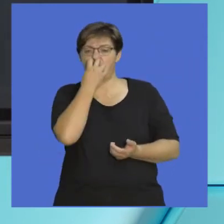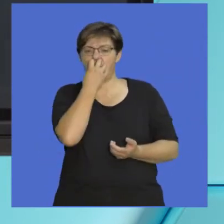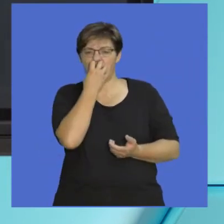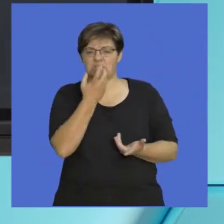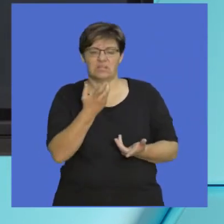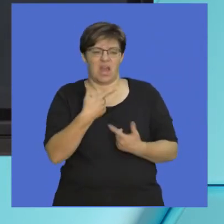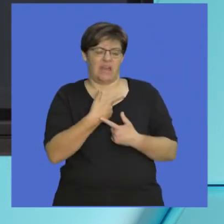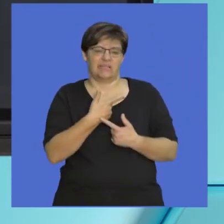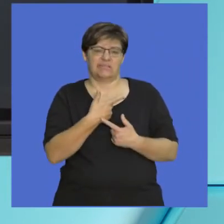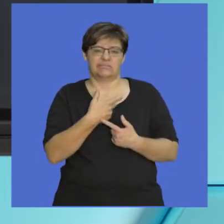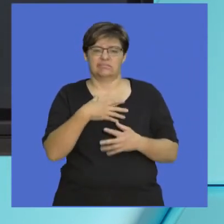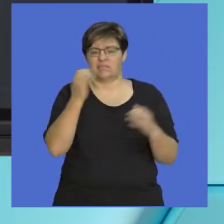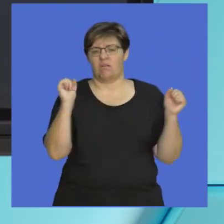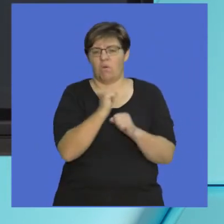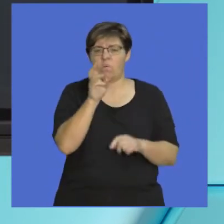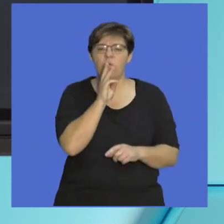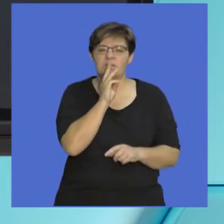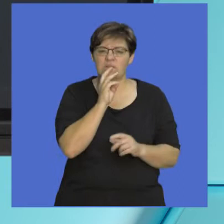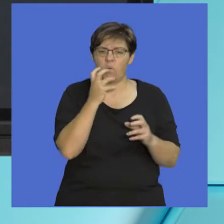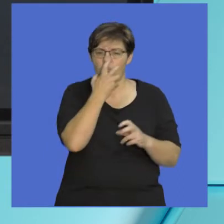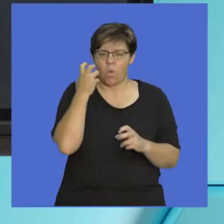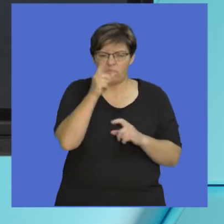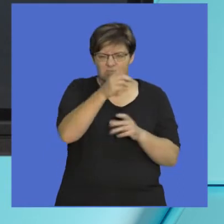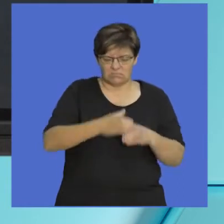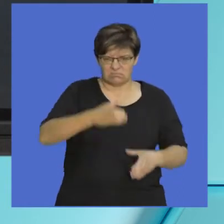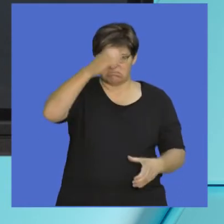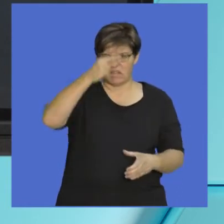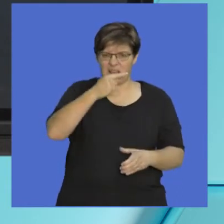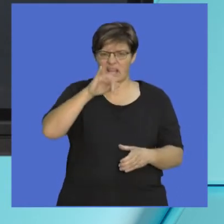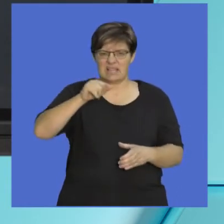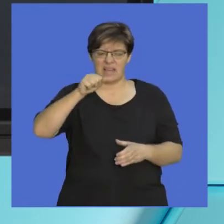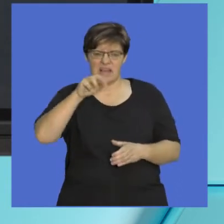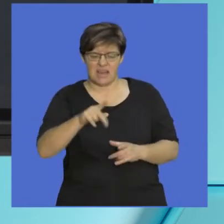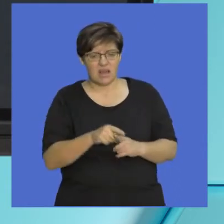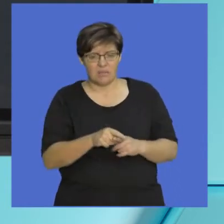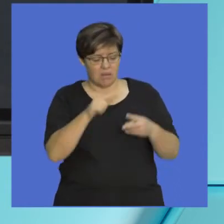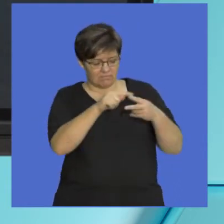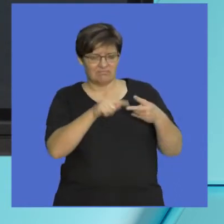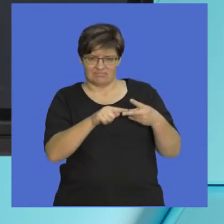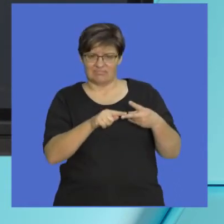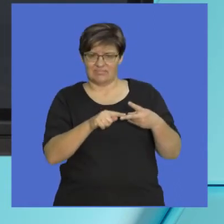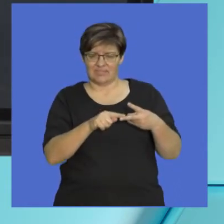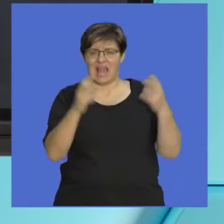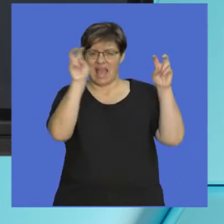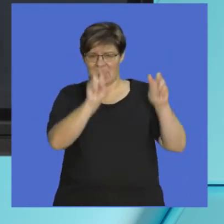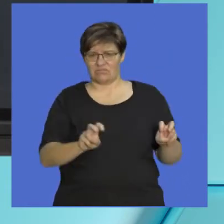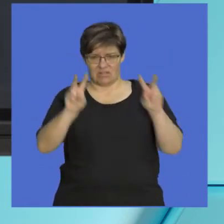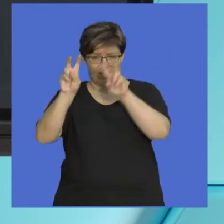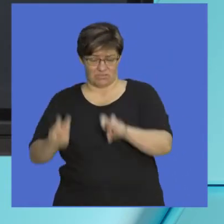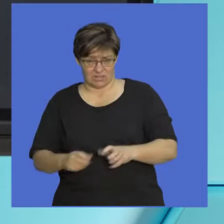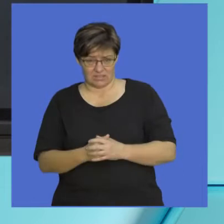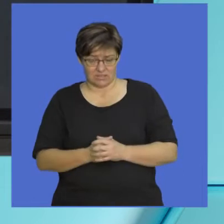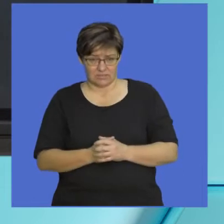say, you know, your geyser, it could be your heater at home. These two are both electrical appliances, but at the end of the